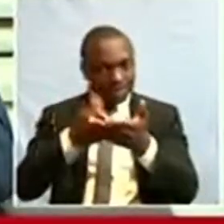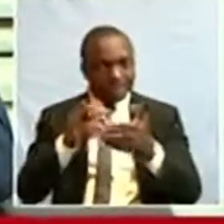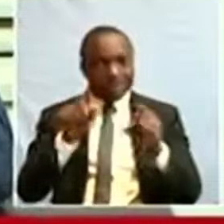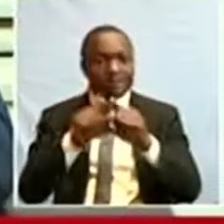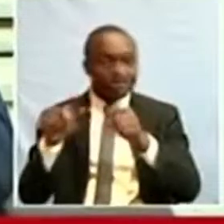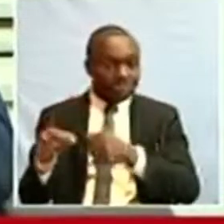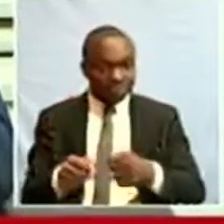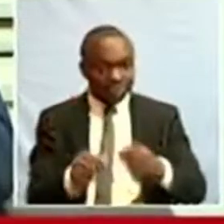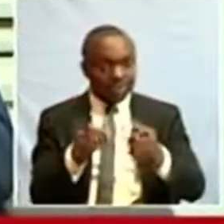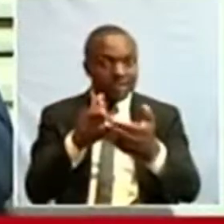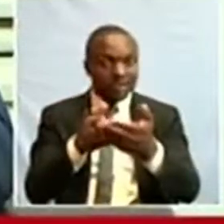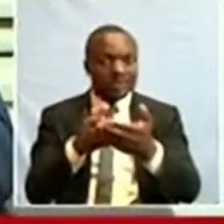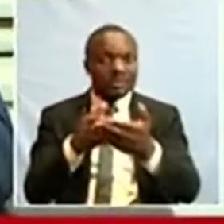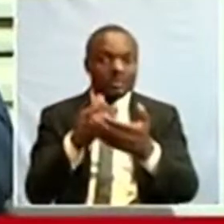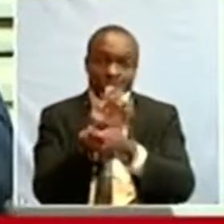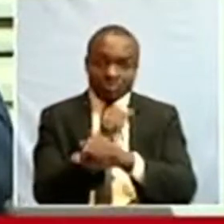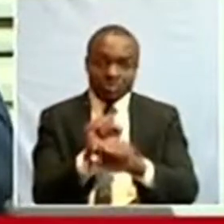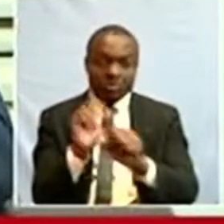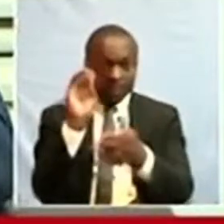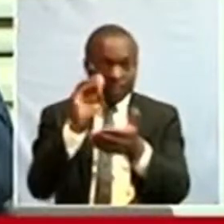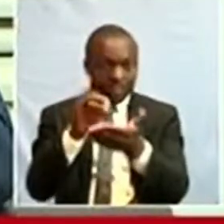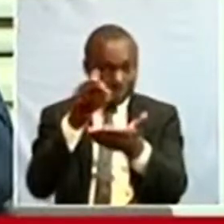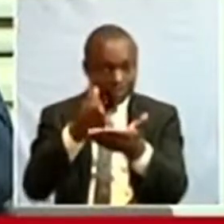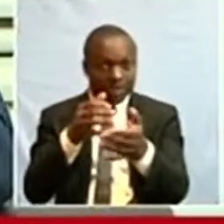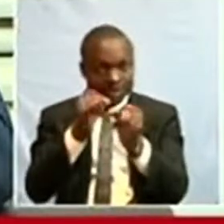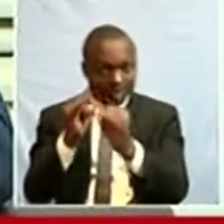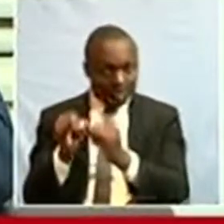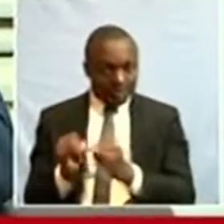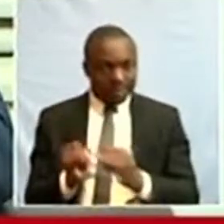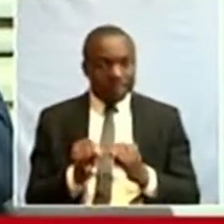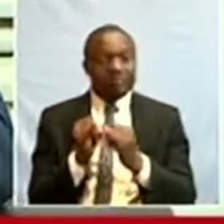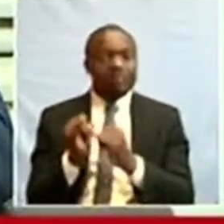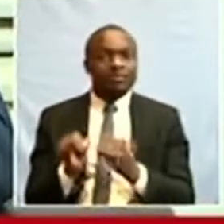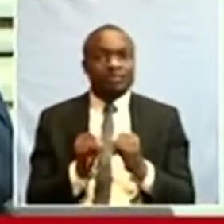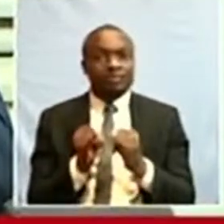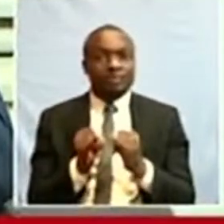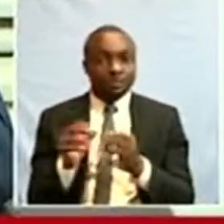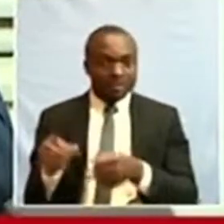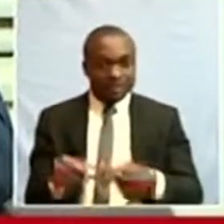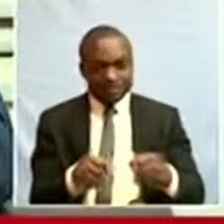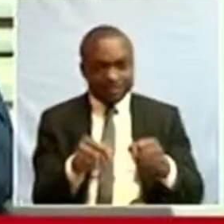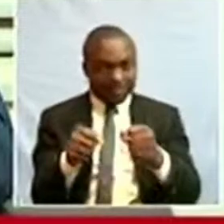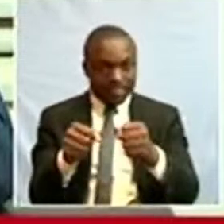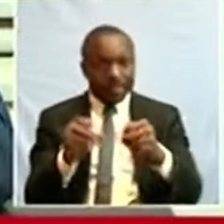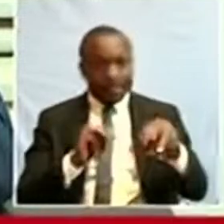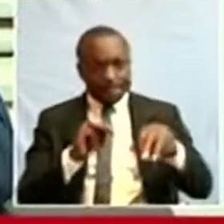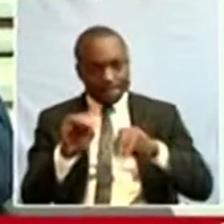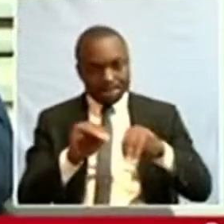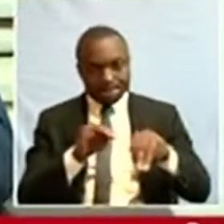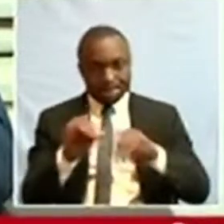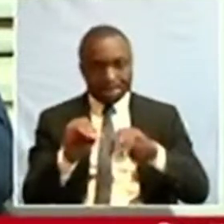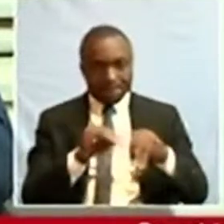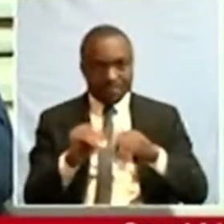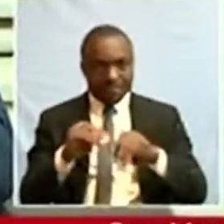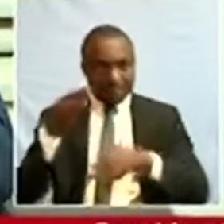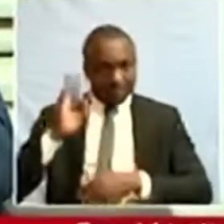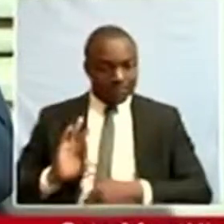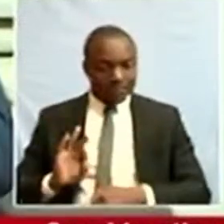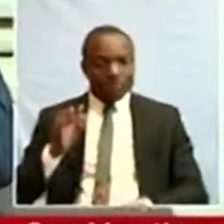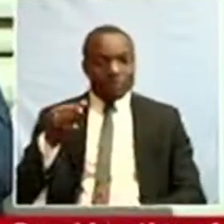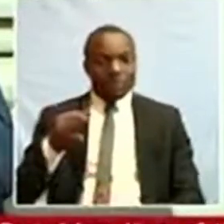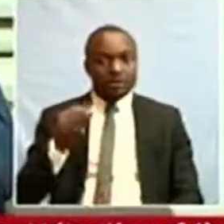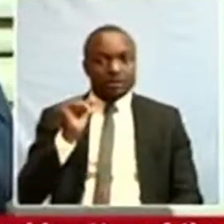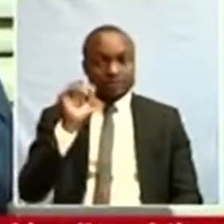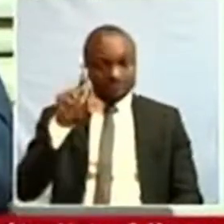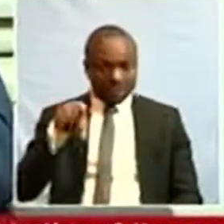have been put in place: implementation of the system for managing beneficiaries for FSP and direct integration to the FSIP,